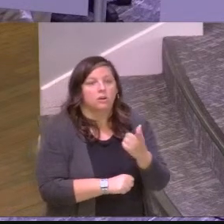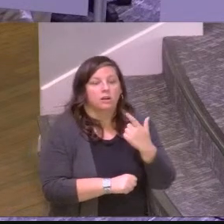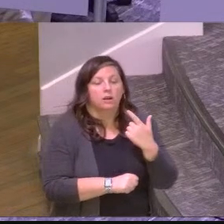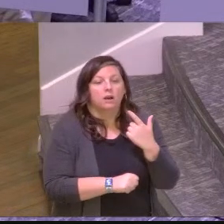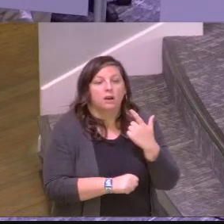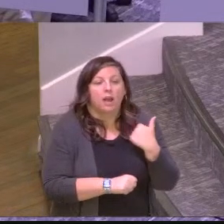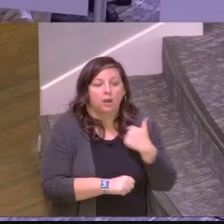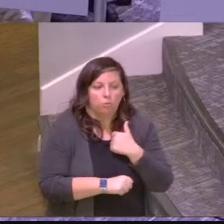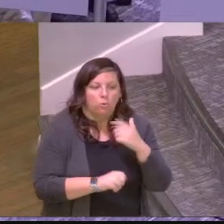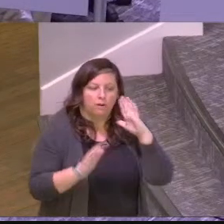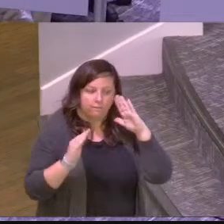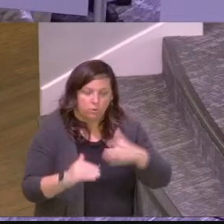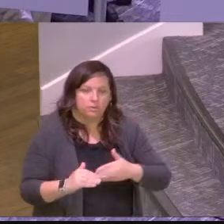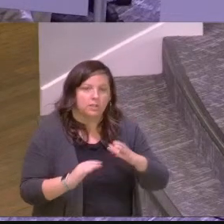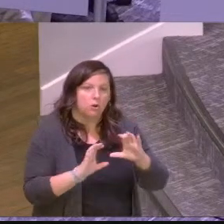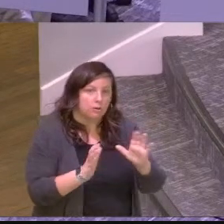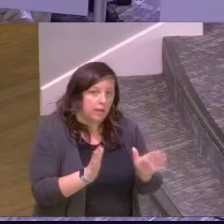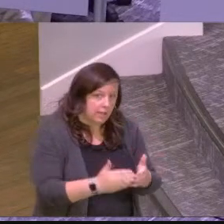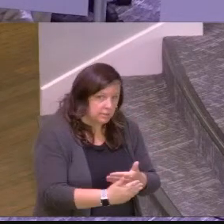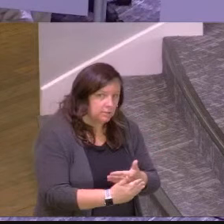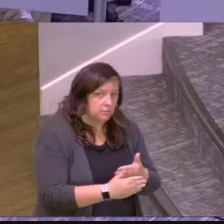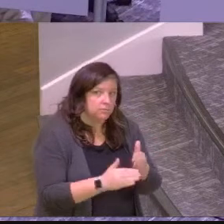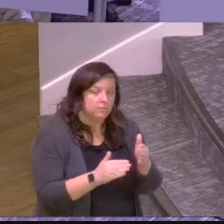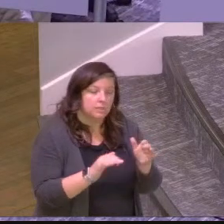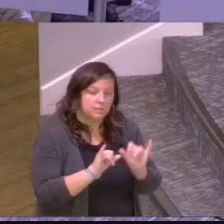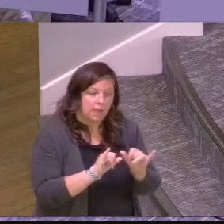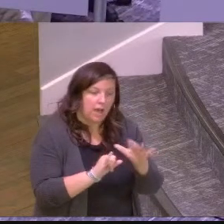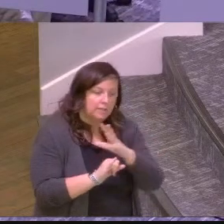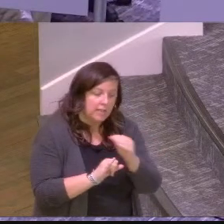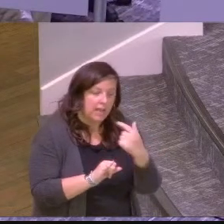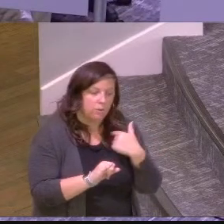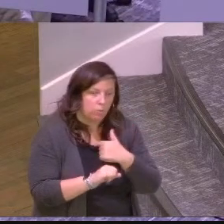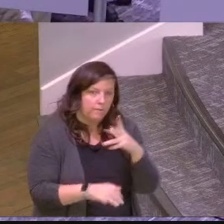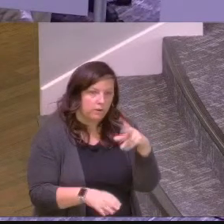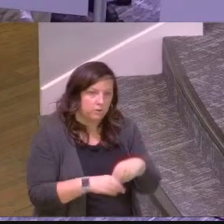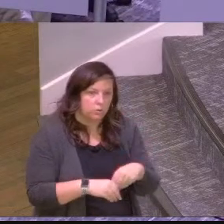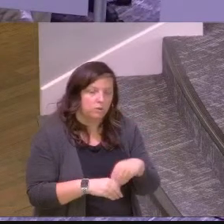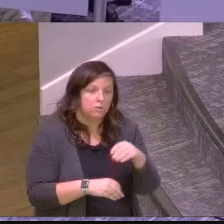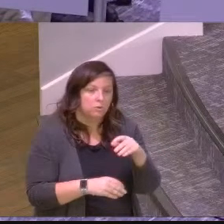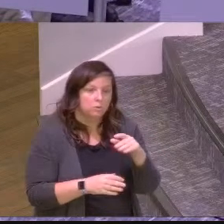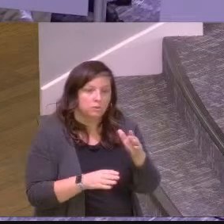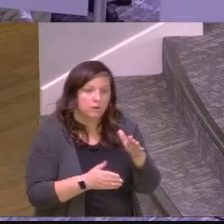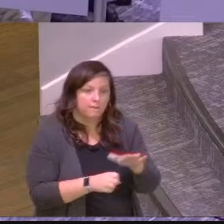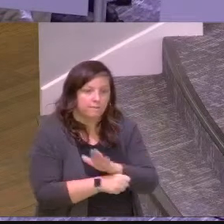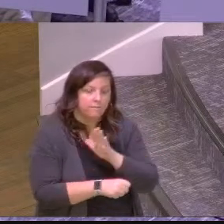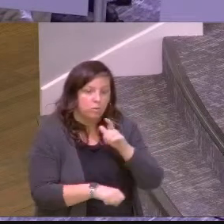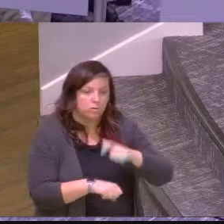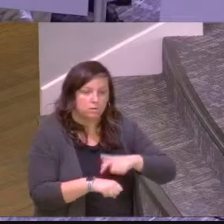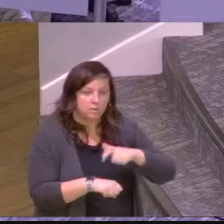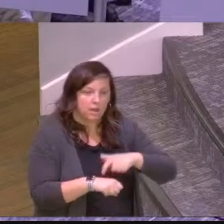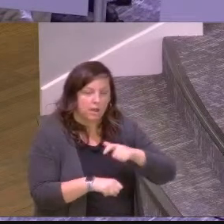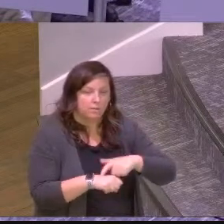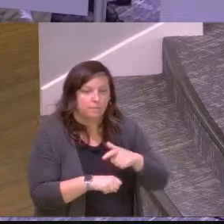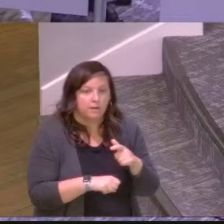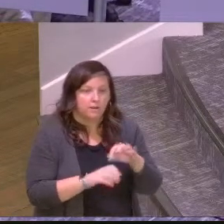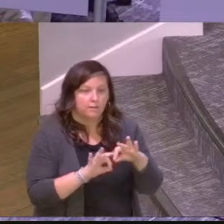class sizes, and we also included those full-time family engagement specialists at all schools.